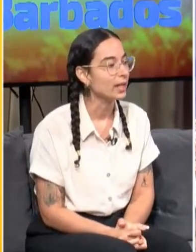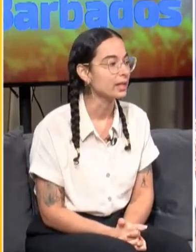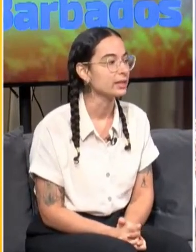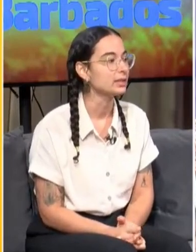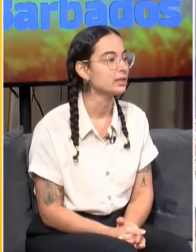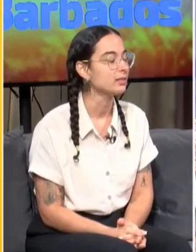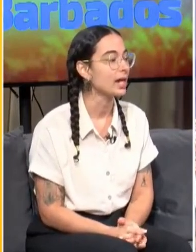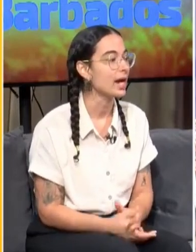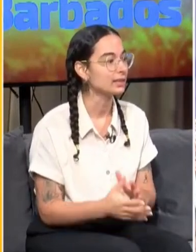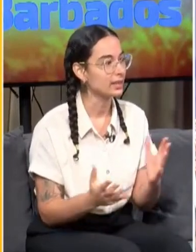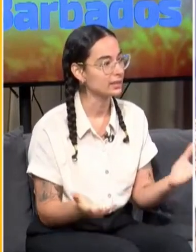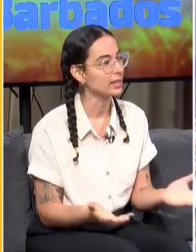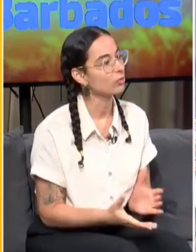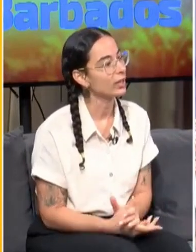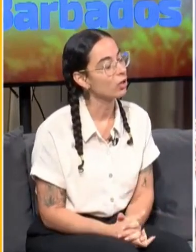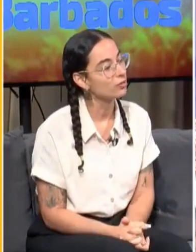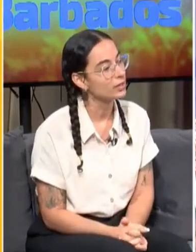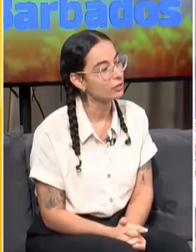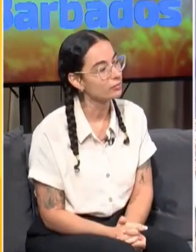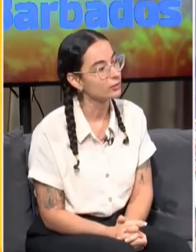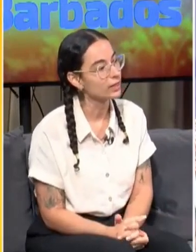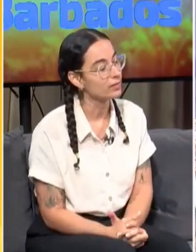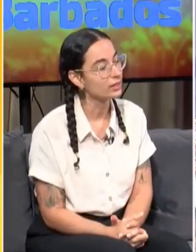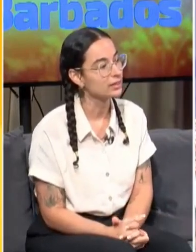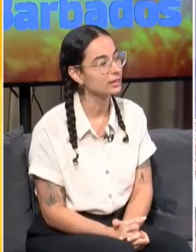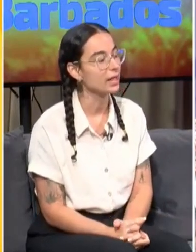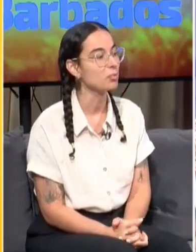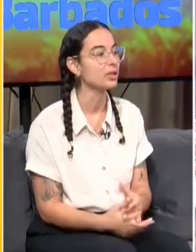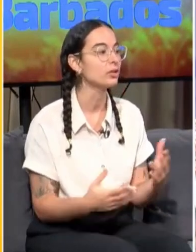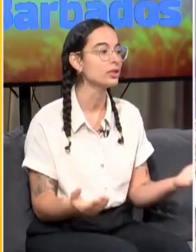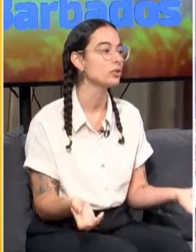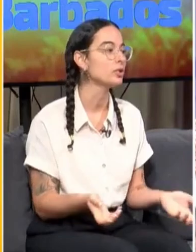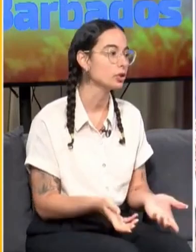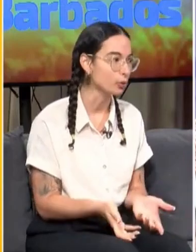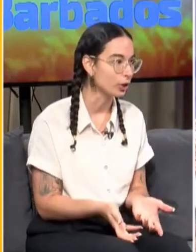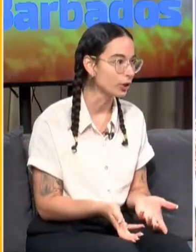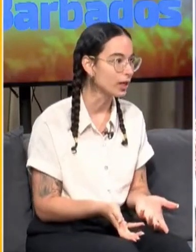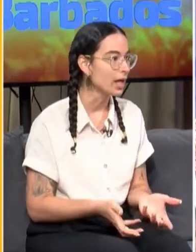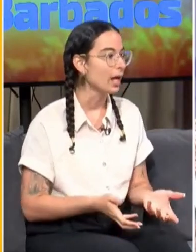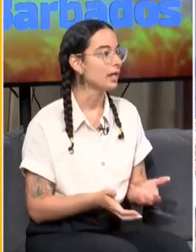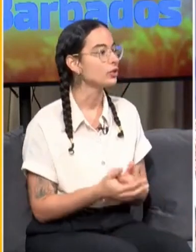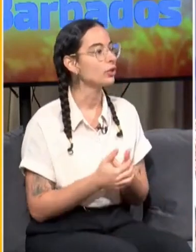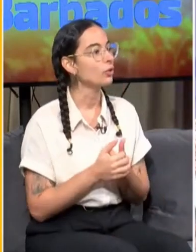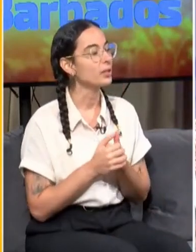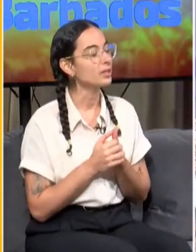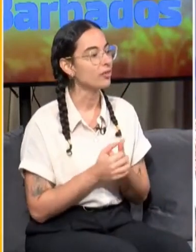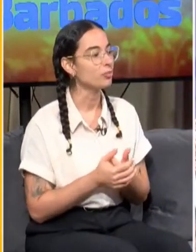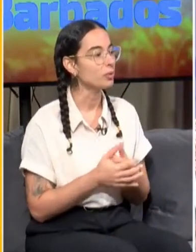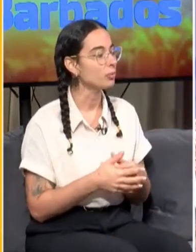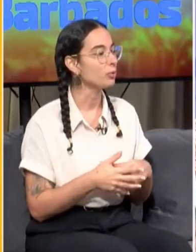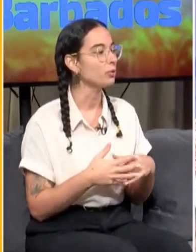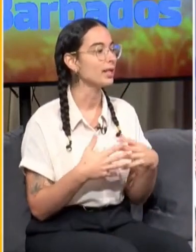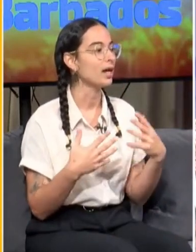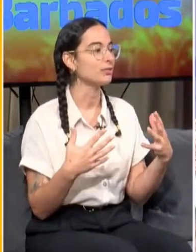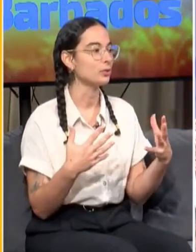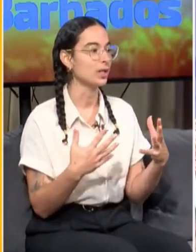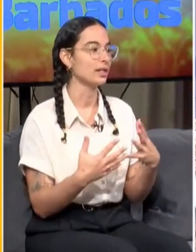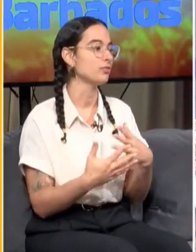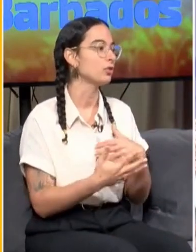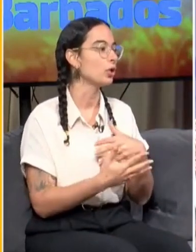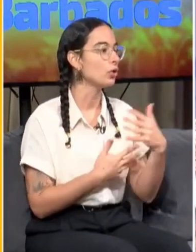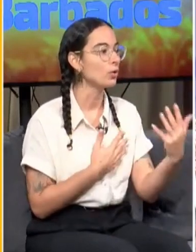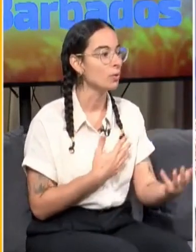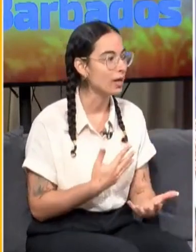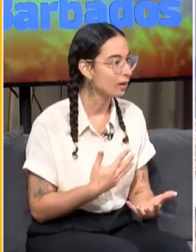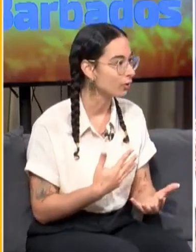everyone has the access to that, right? All of the hearing folks have access to that, but there is no interpreter. And so with deaf people, they have to kind